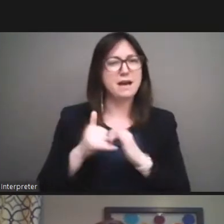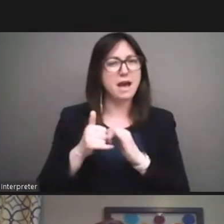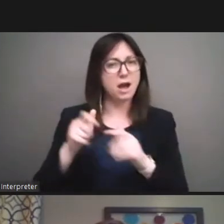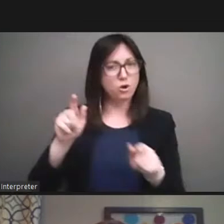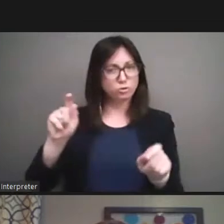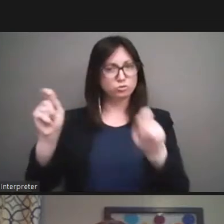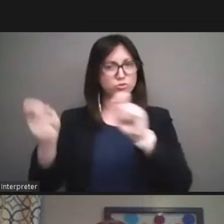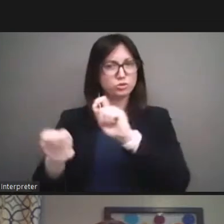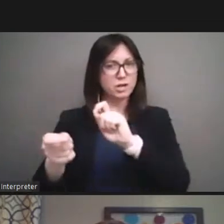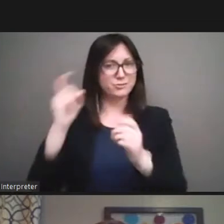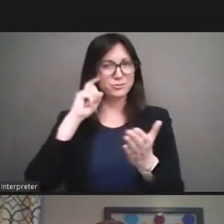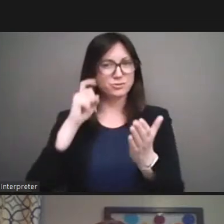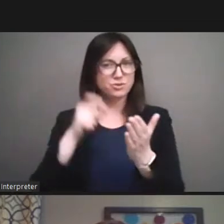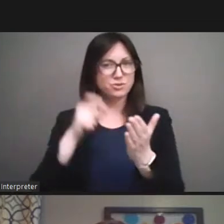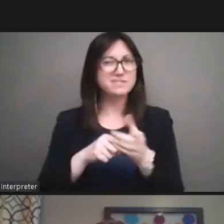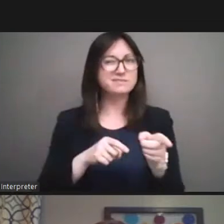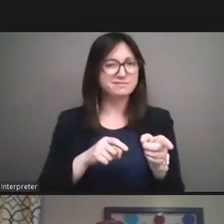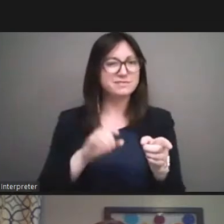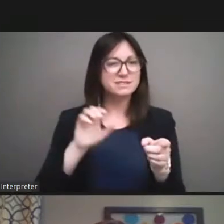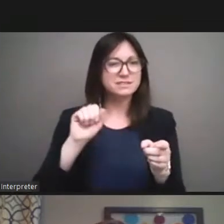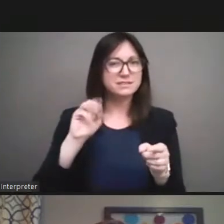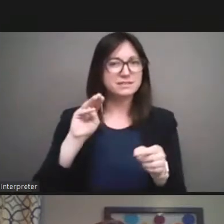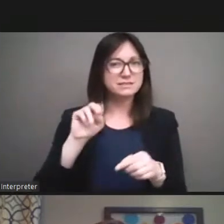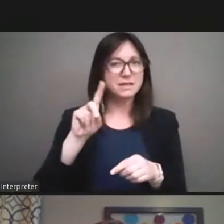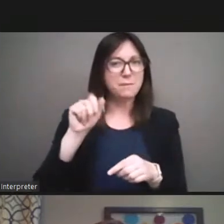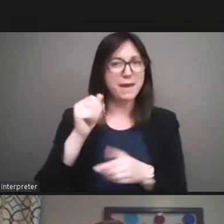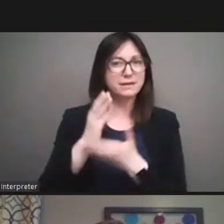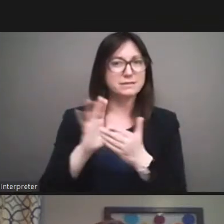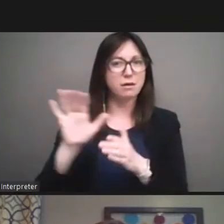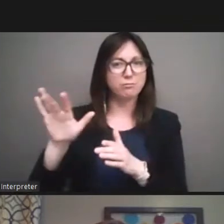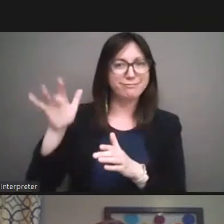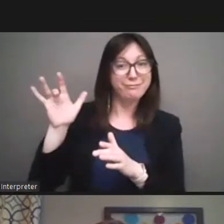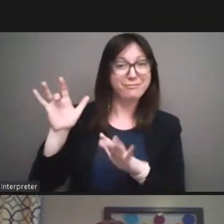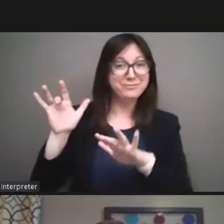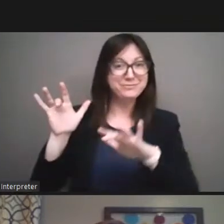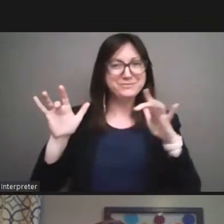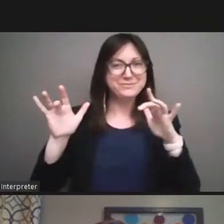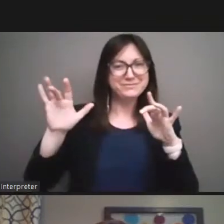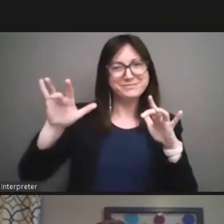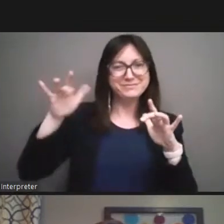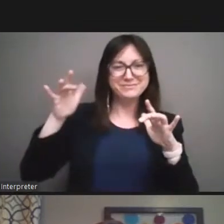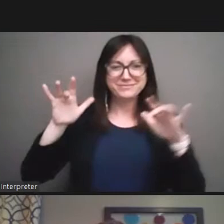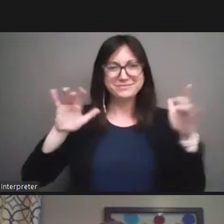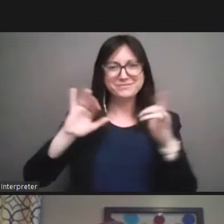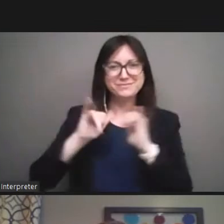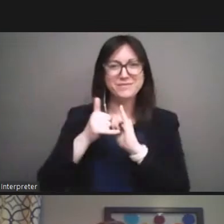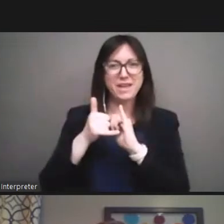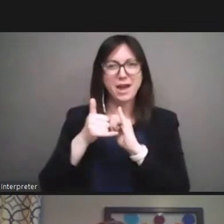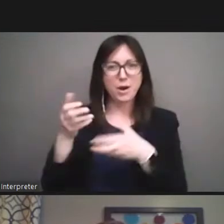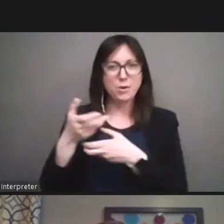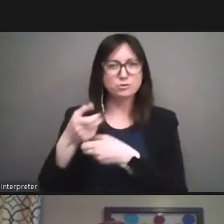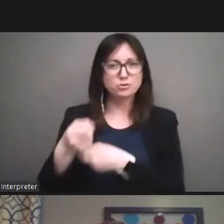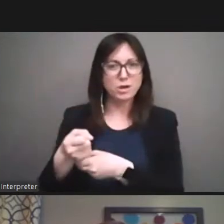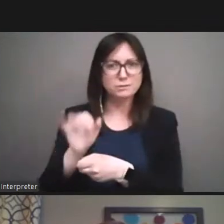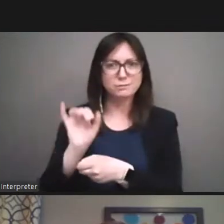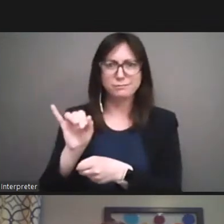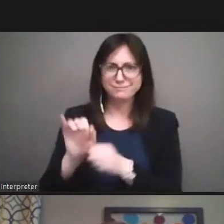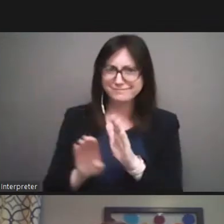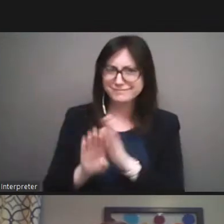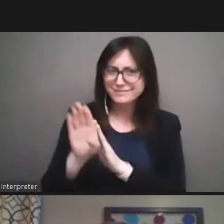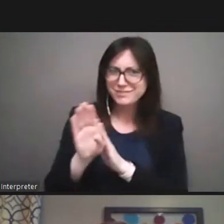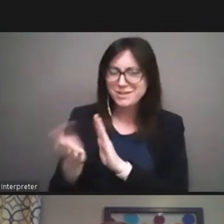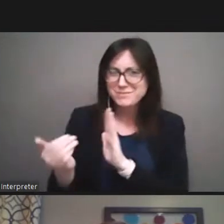being like glimmers of ways that trust is being rebuilt better, and where we're